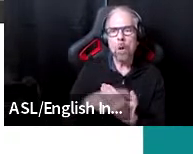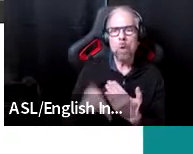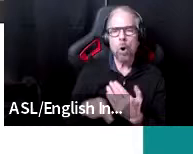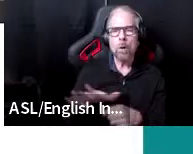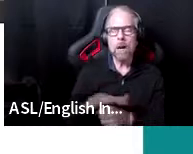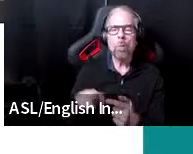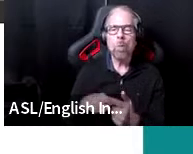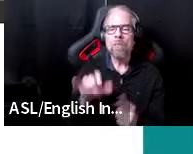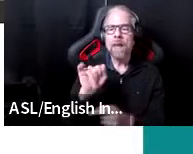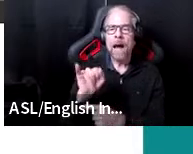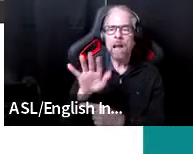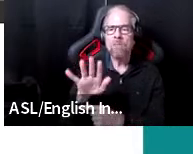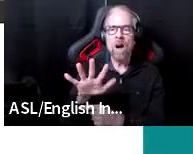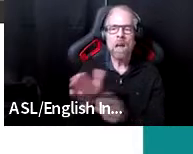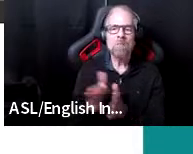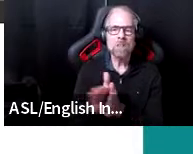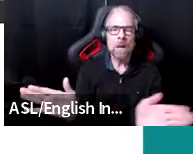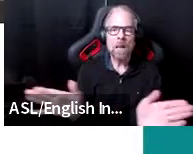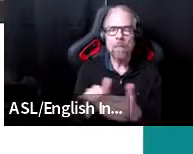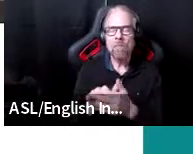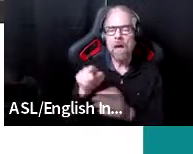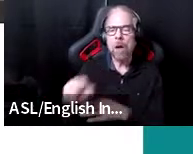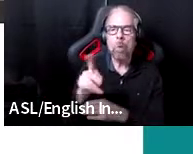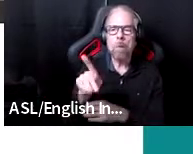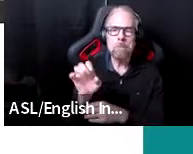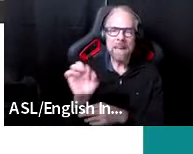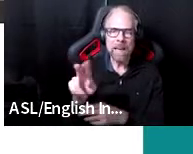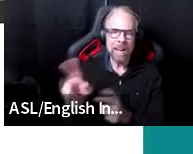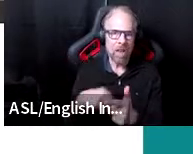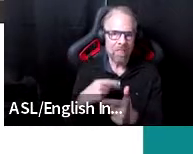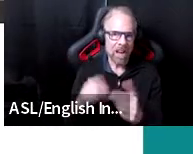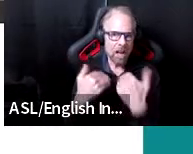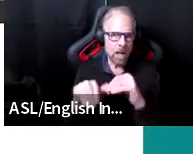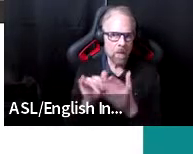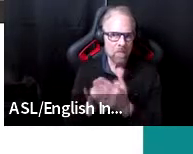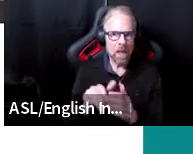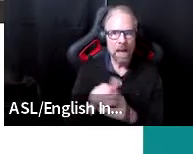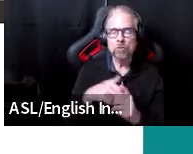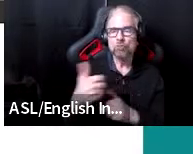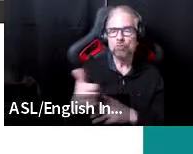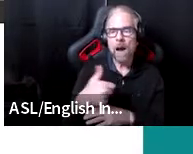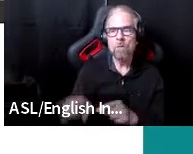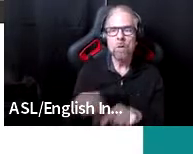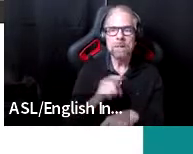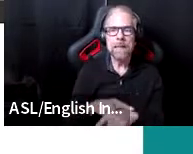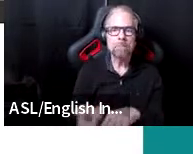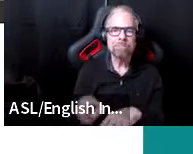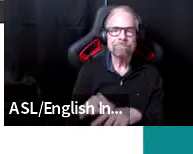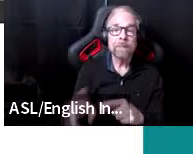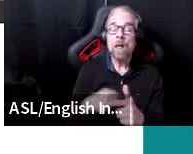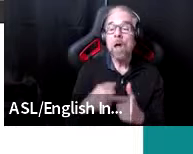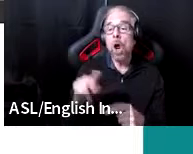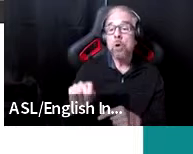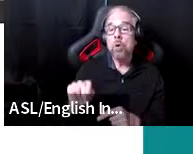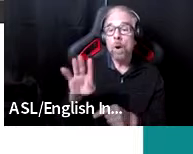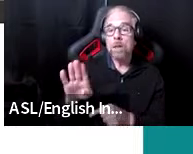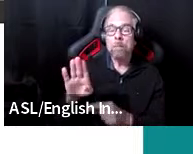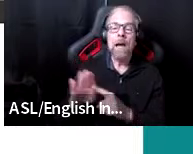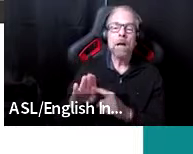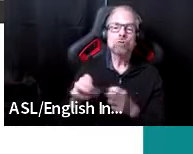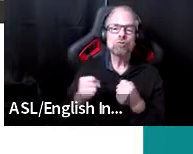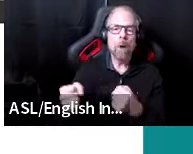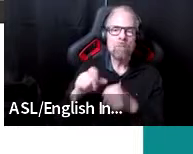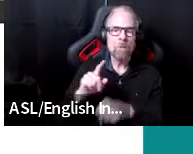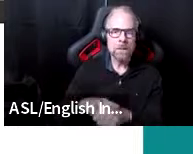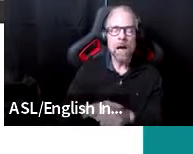that will meter and kind of limit that travel time improvement. The northbound travel time will show a bigger